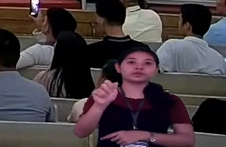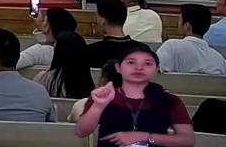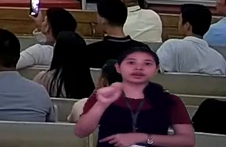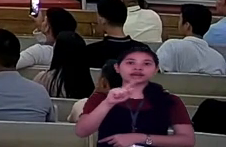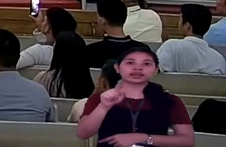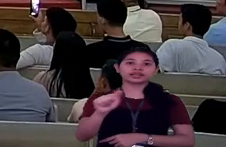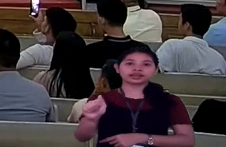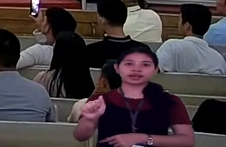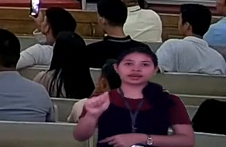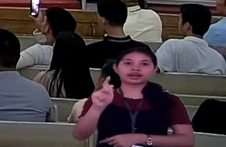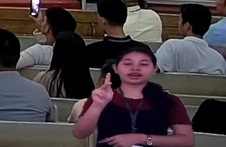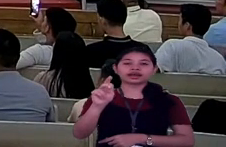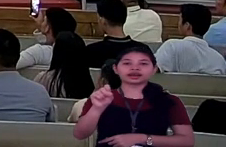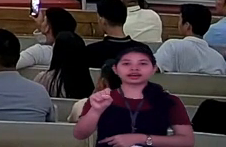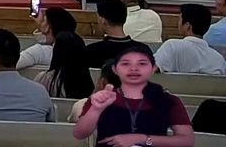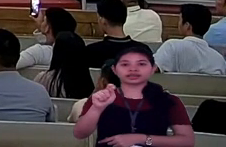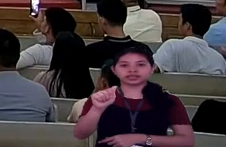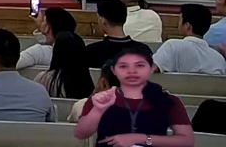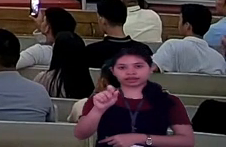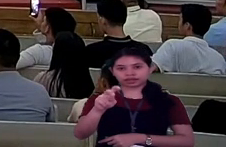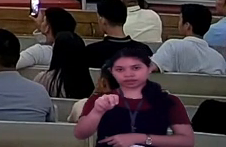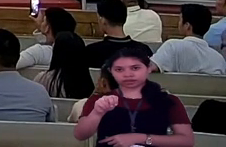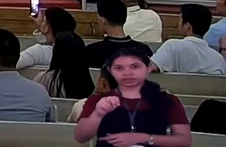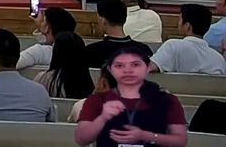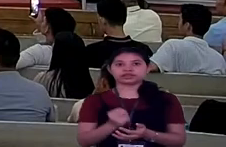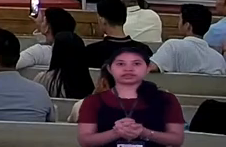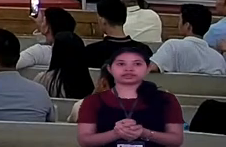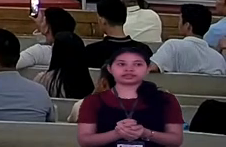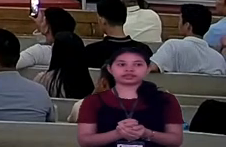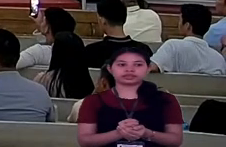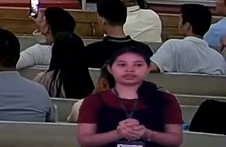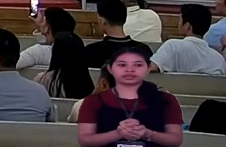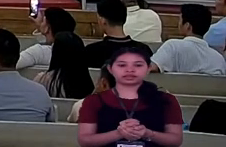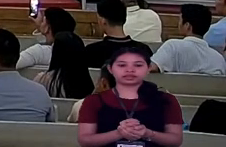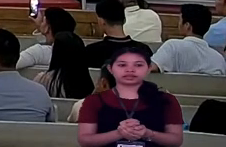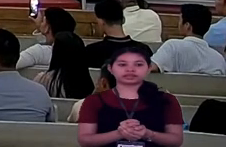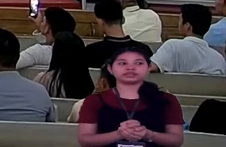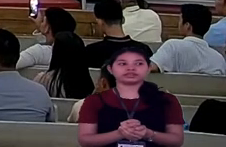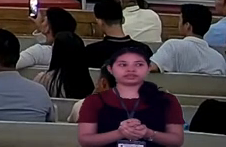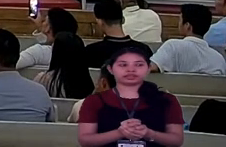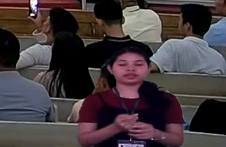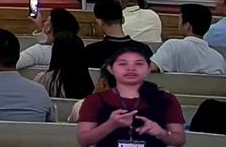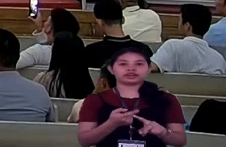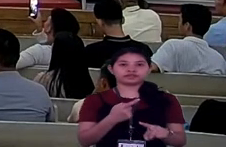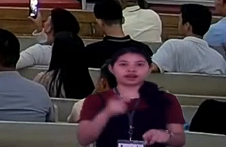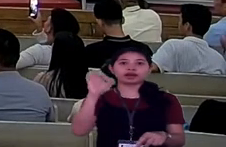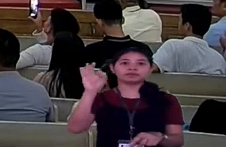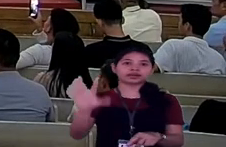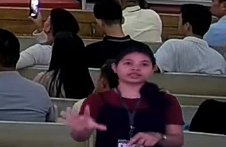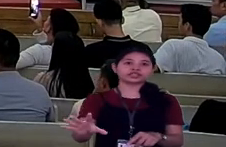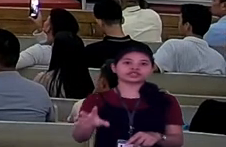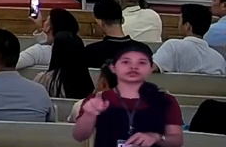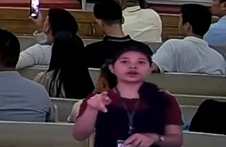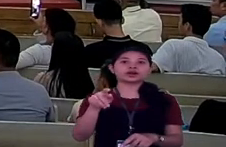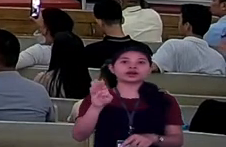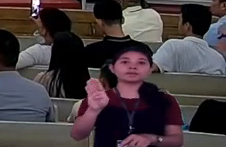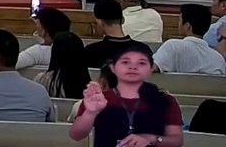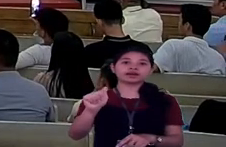Bible Baptist Church Stanza, sending pastor, Pastor Paul Byers. Amen.